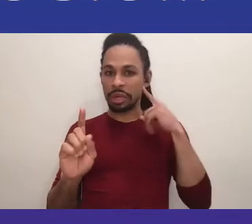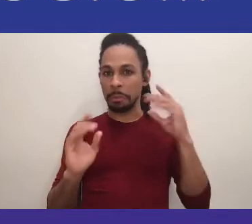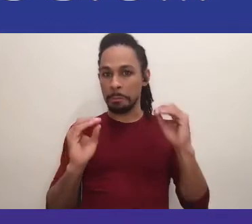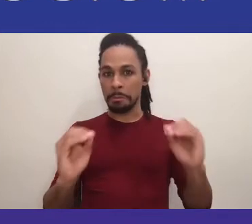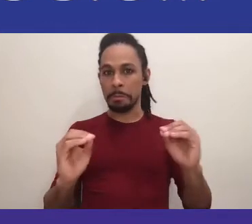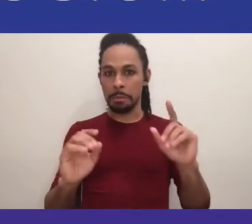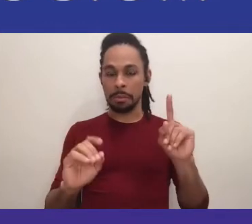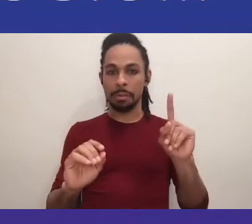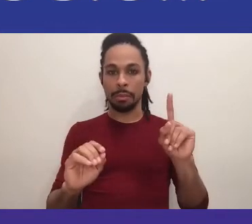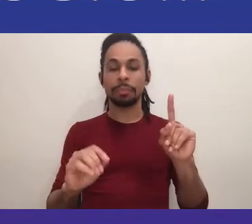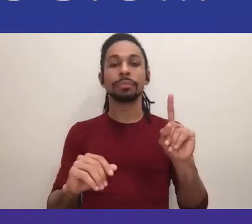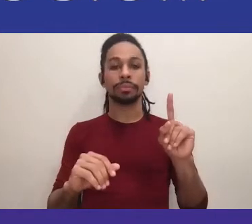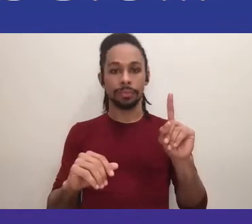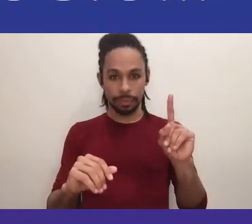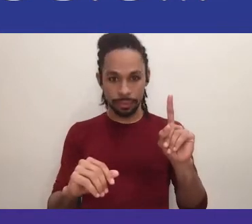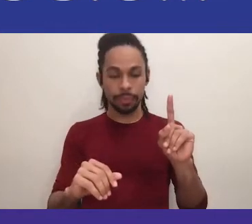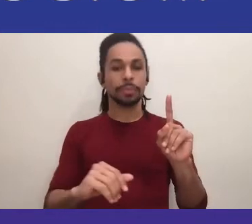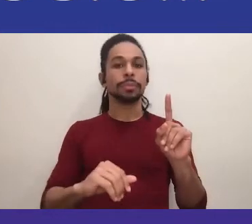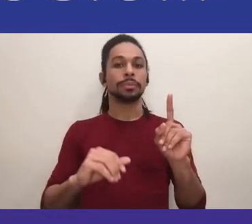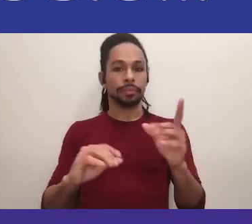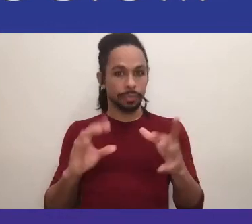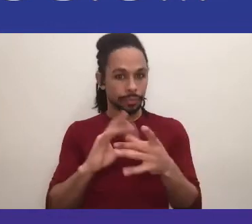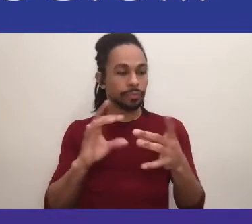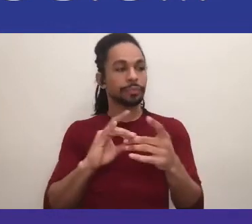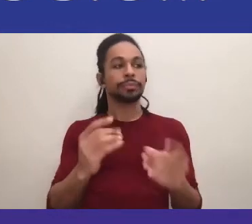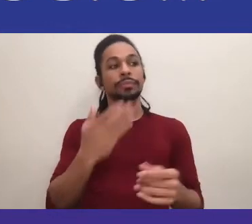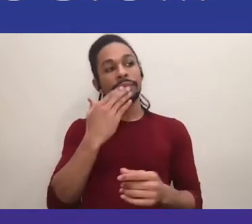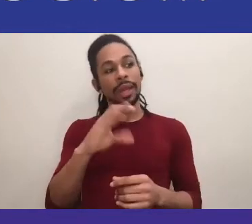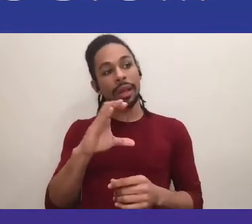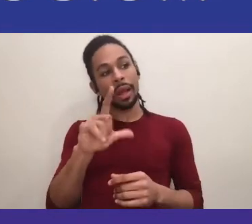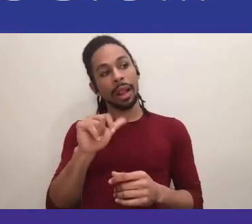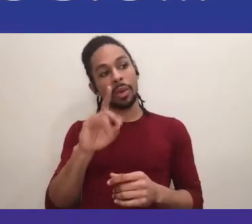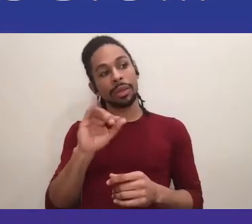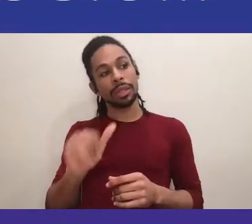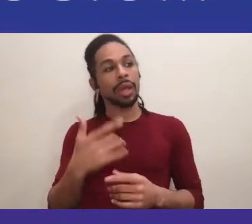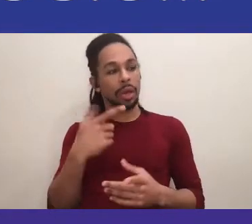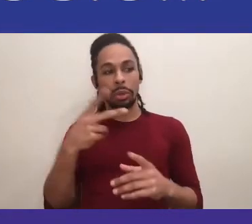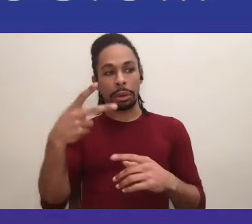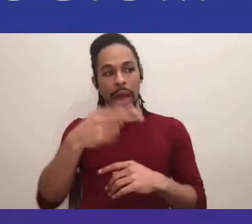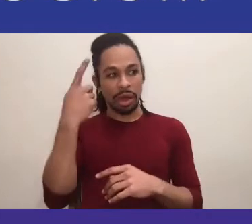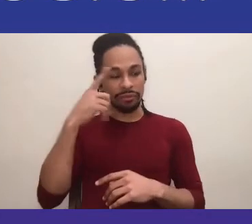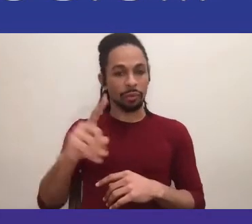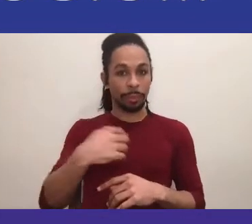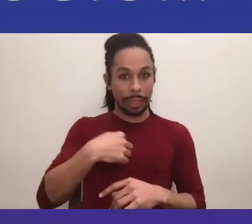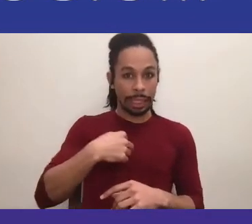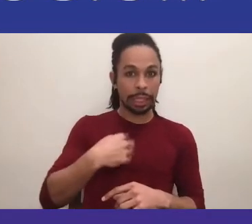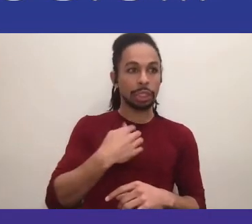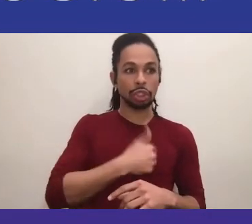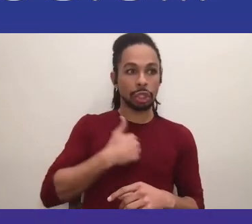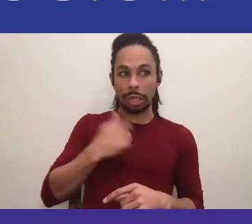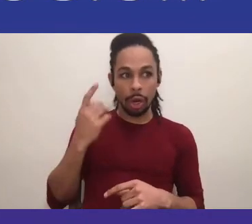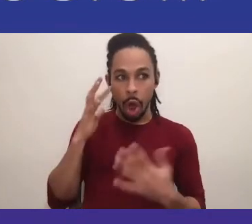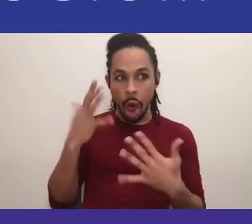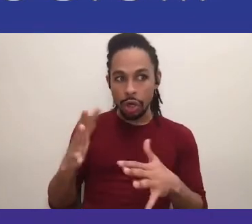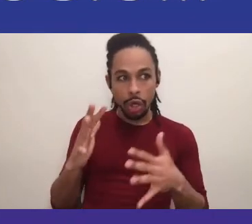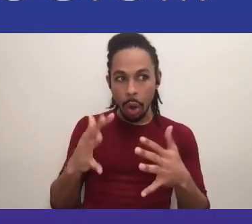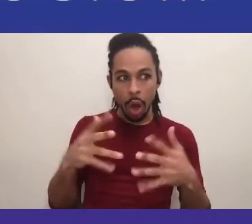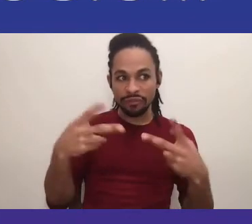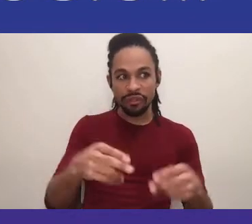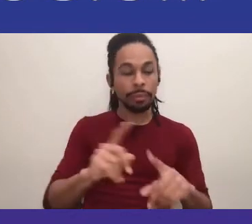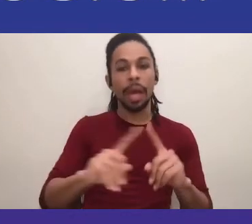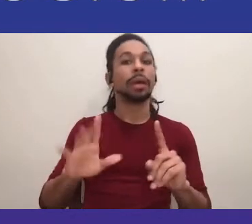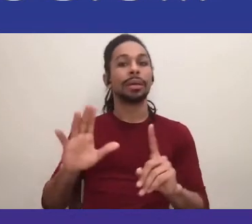Thank you, Claudia. You cut off a little bit for me. I'm not sure if that happened for other people. I apologize, I wasn't spaced